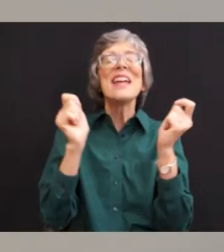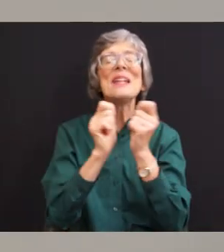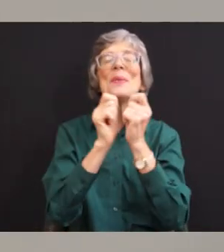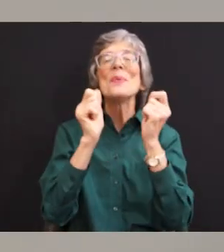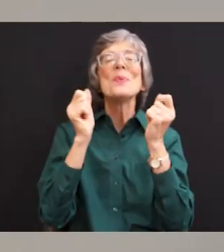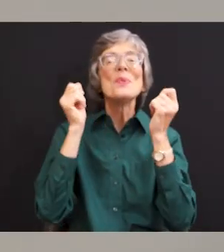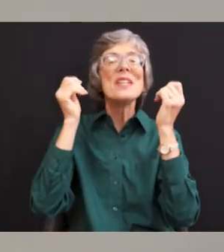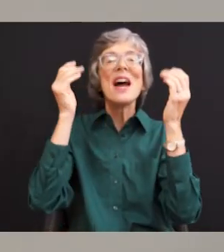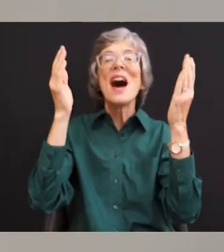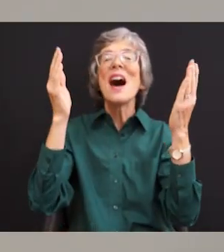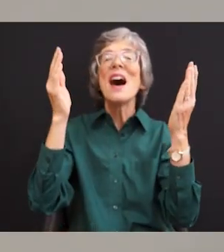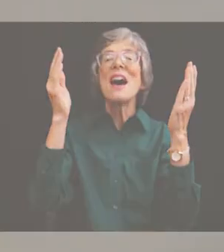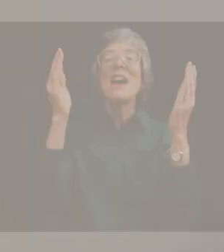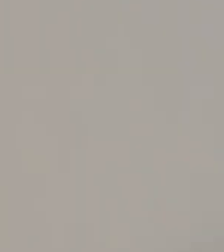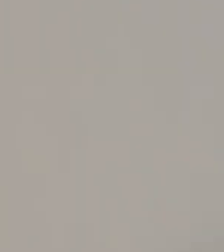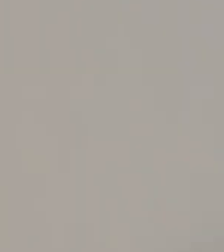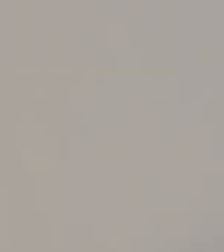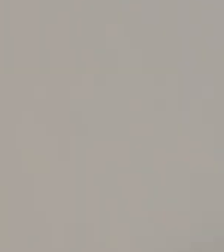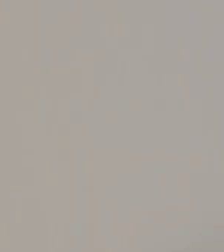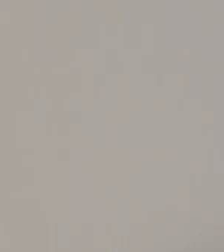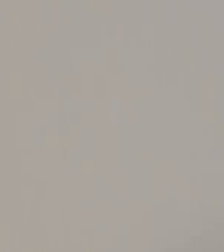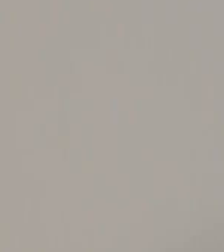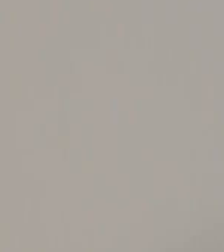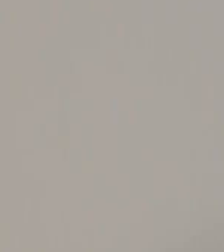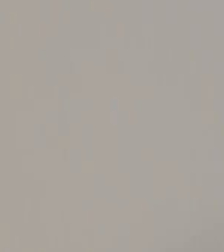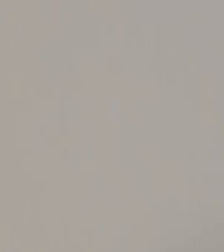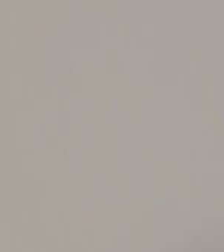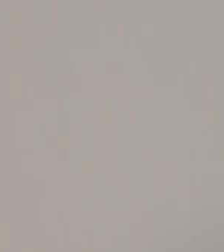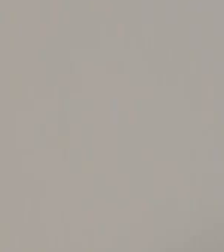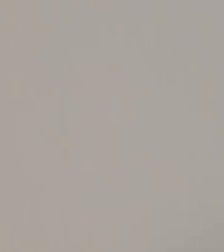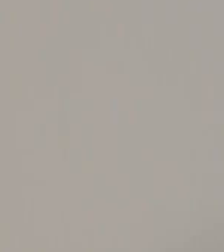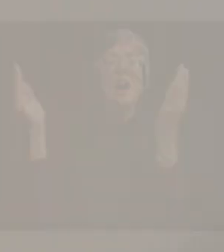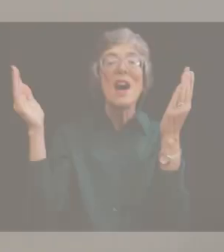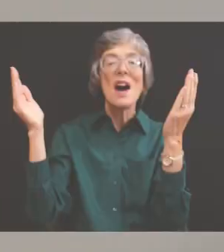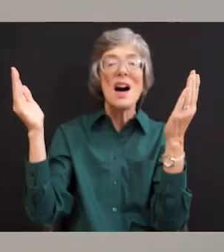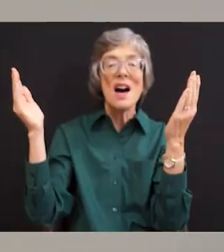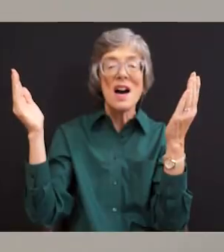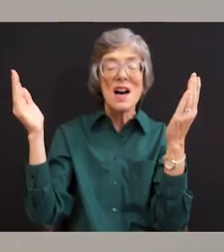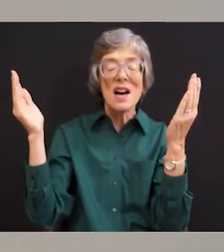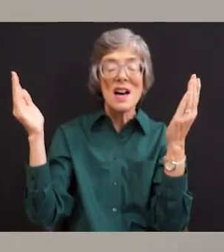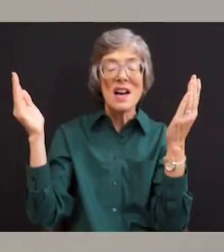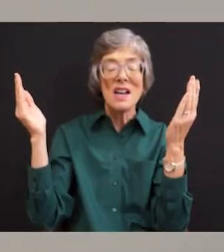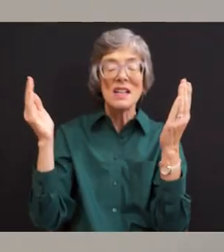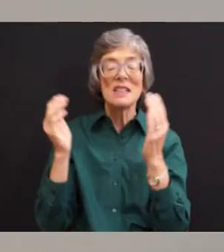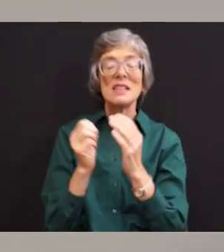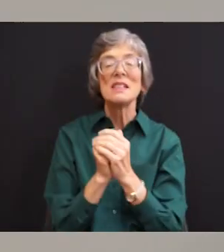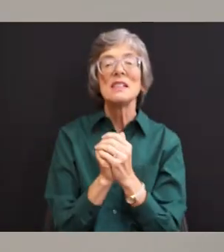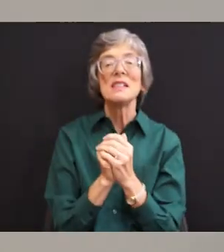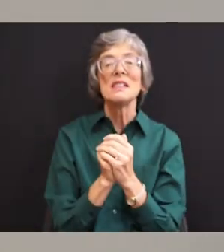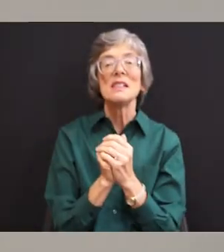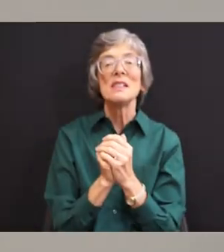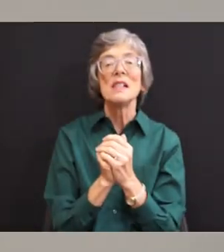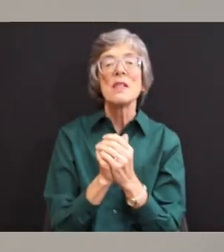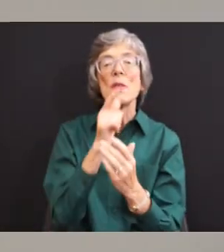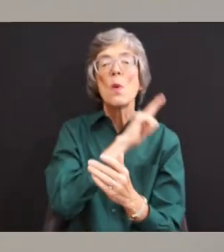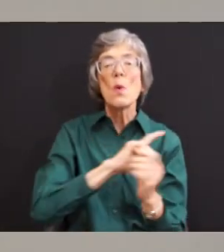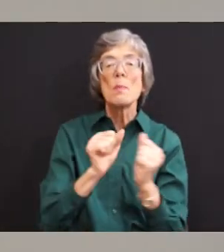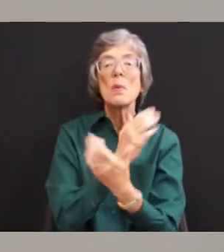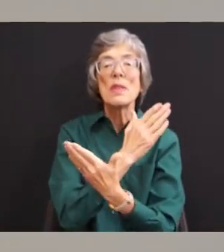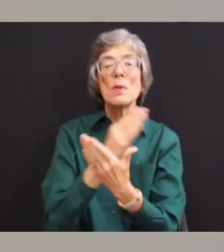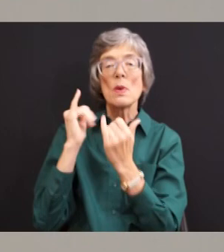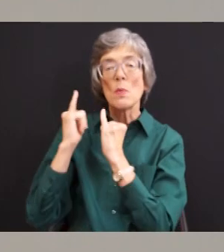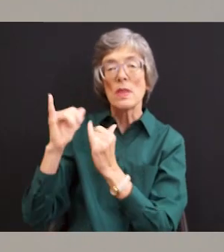Hallelujah. Lord be with you. And with